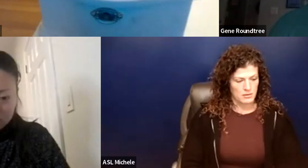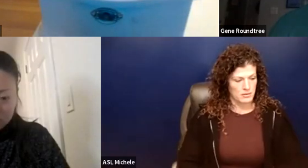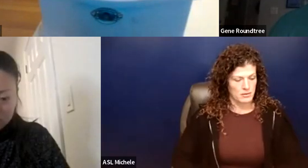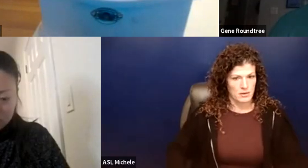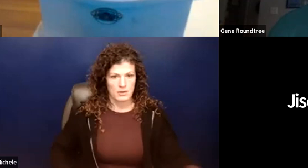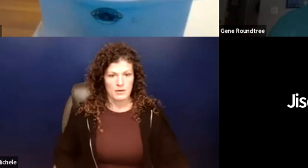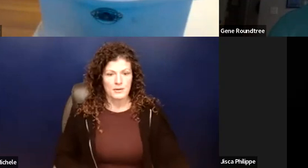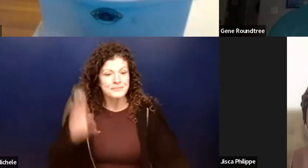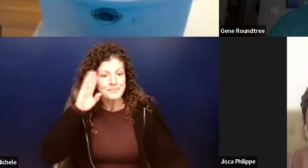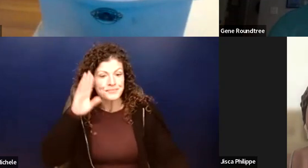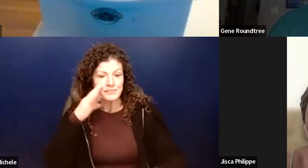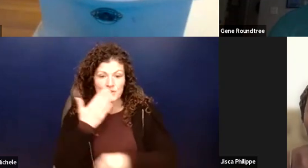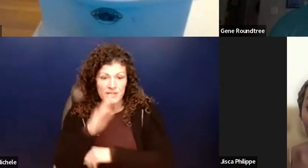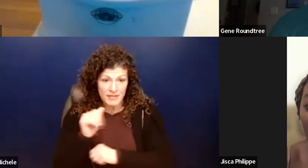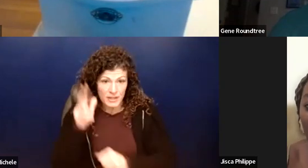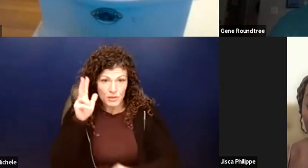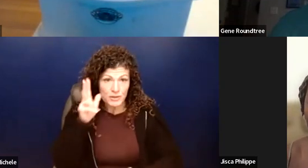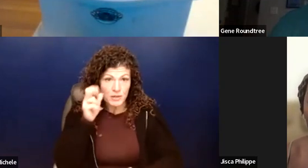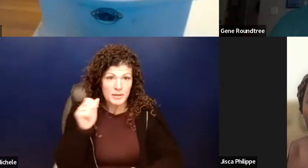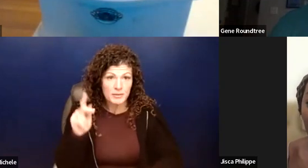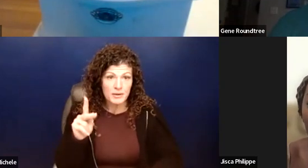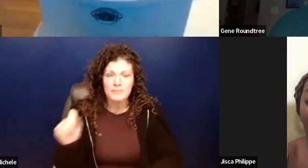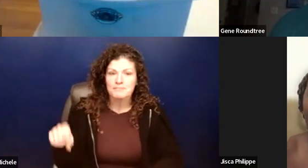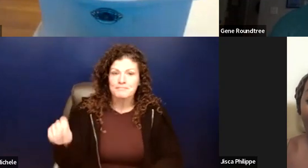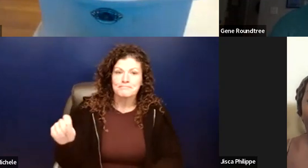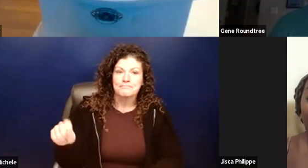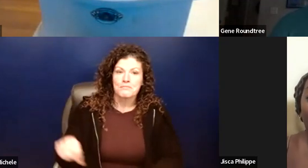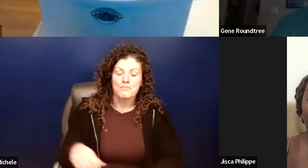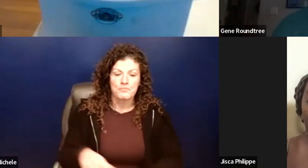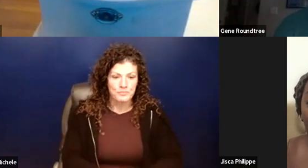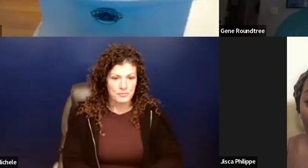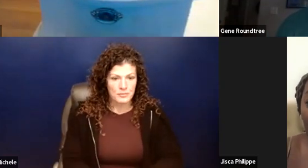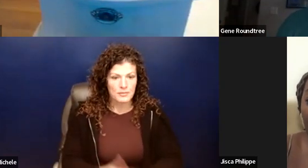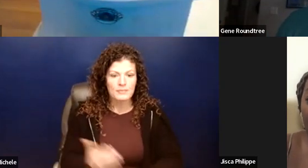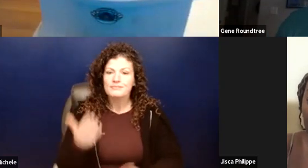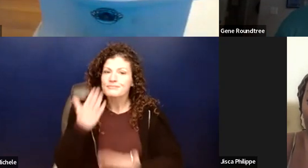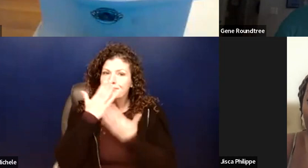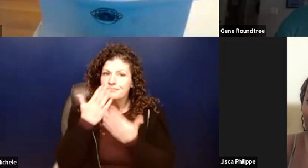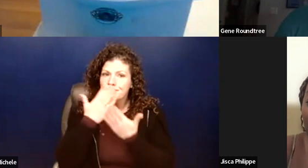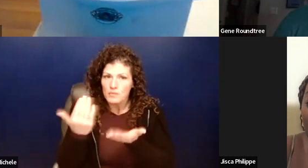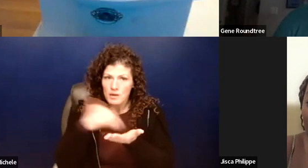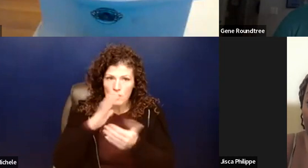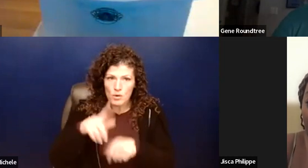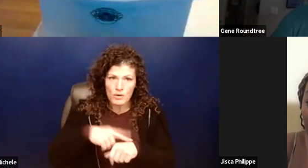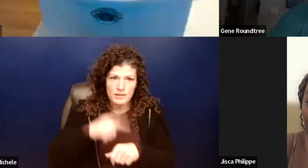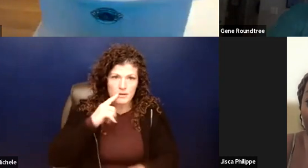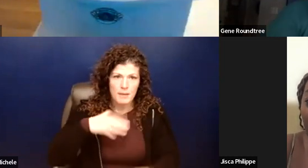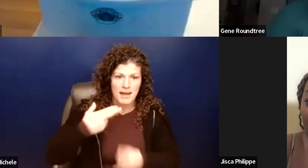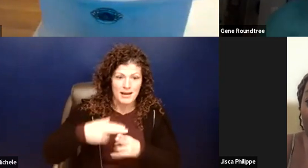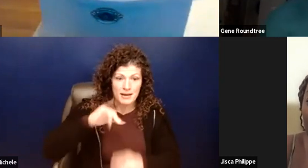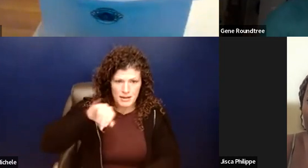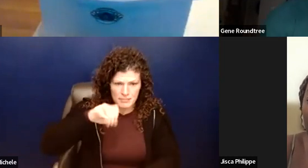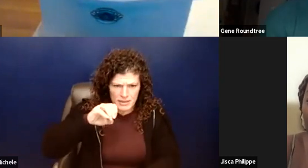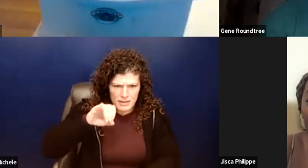Good evening. Can you all hear me okay? Yes. Again, thank you all for this time. My name is Jessica Philippe, and I